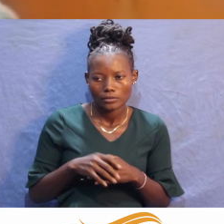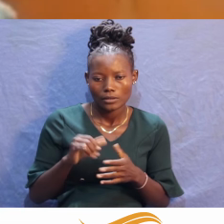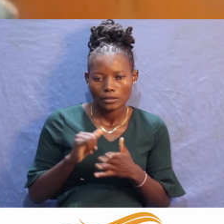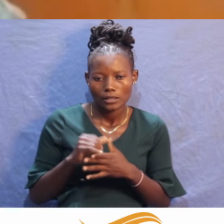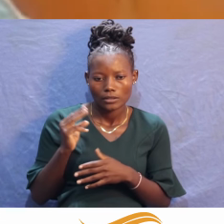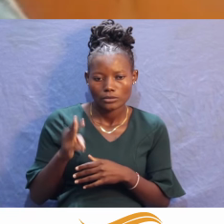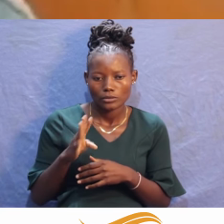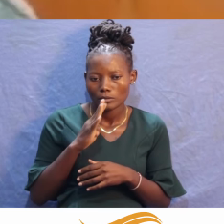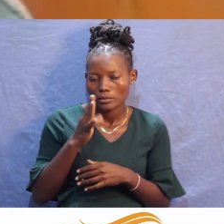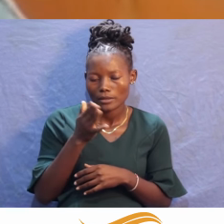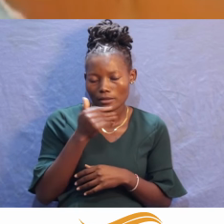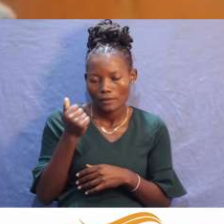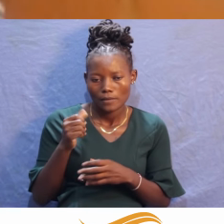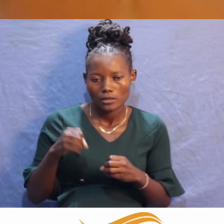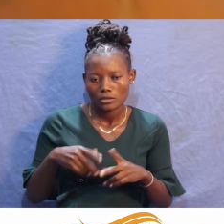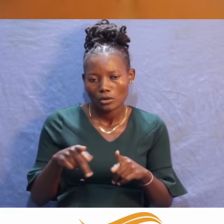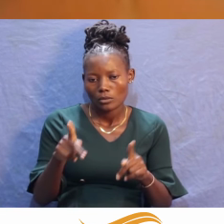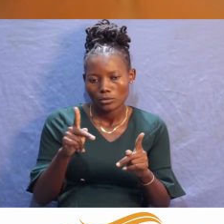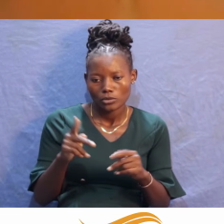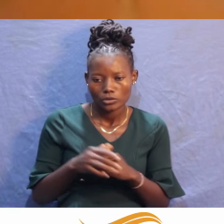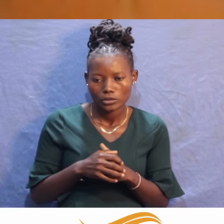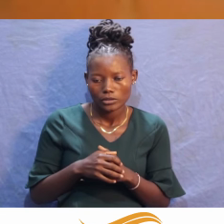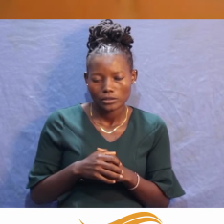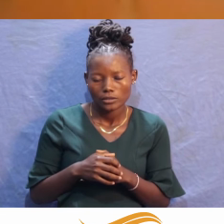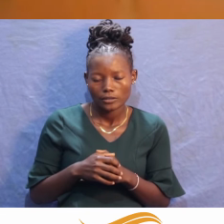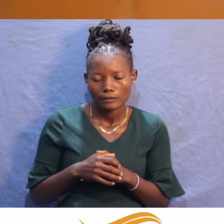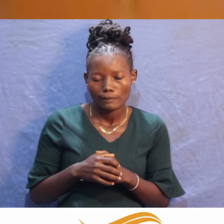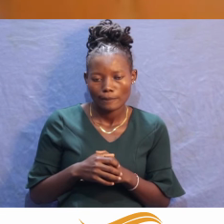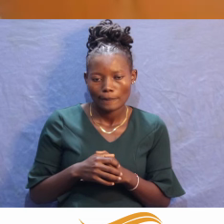be their best chance of reviving that patient.